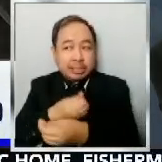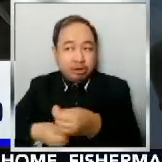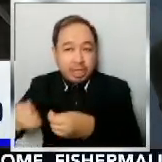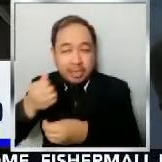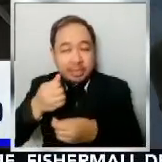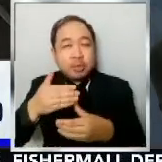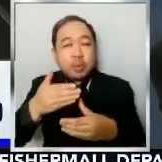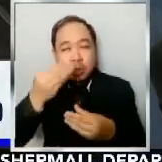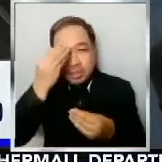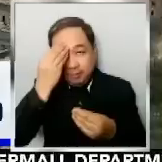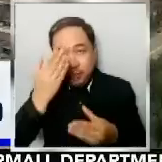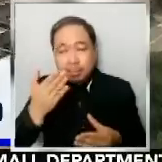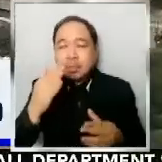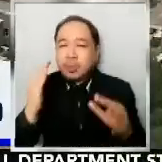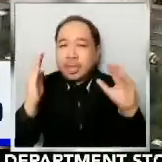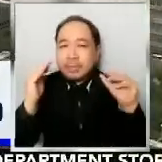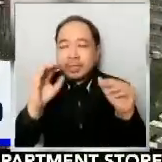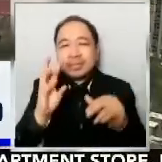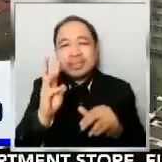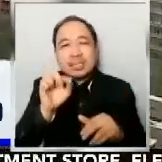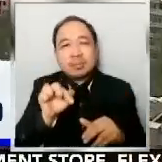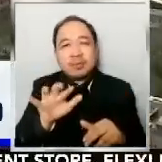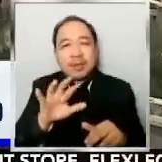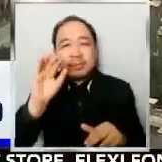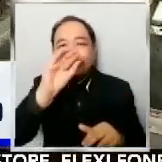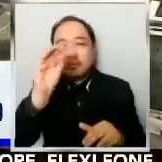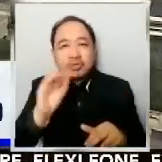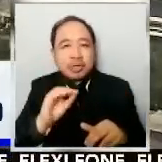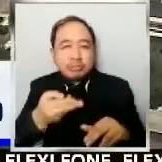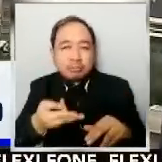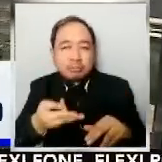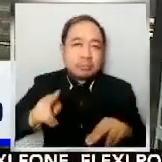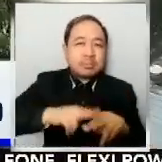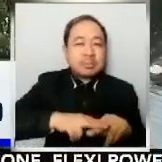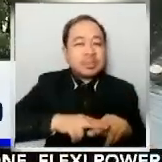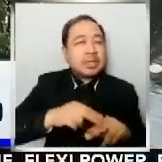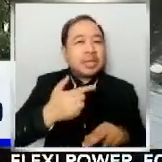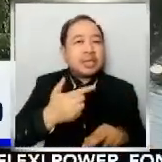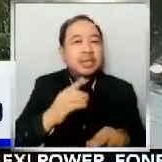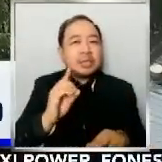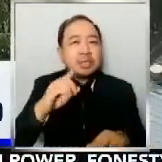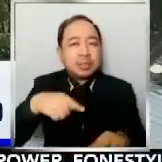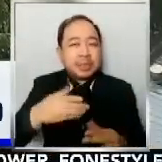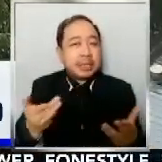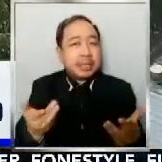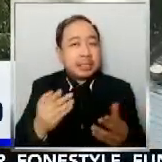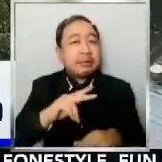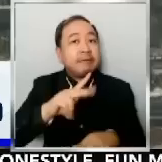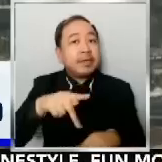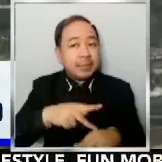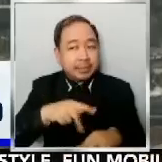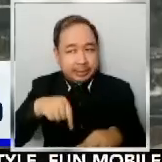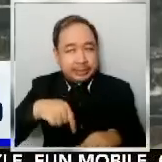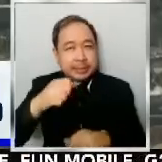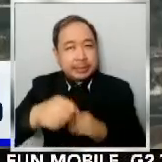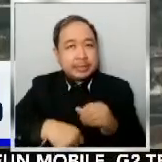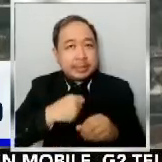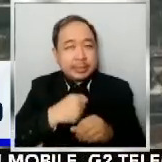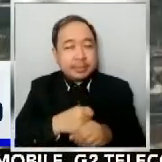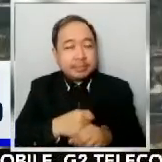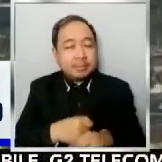papalo sa 6.5% ang GDP growth rate ngayong 2023. Sabi pa ni Diokno, ito raw ang isa